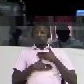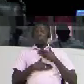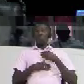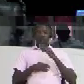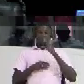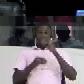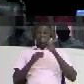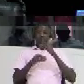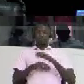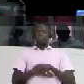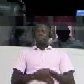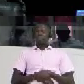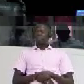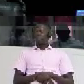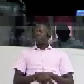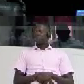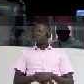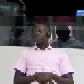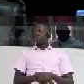Very Léegi good.